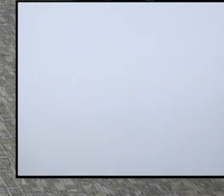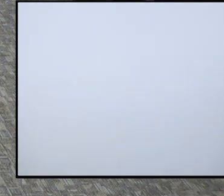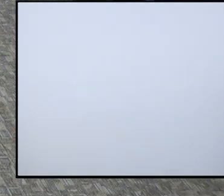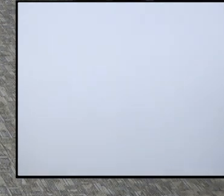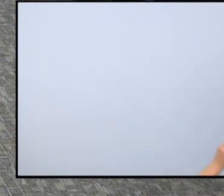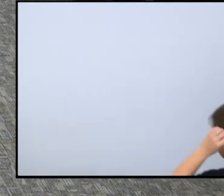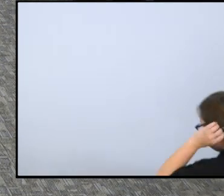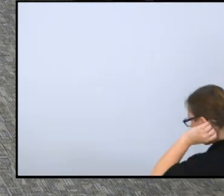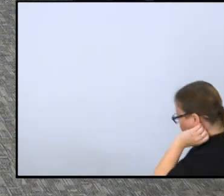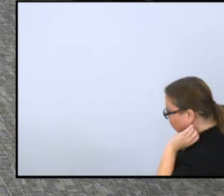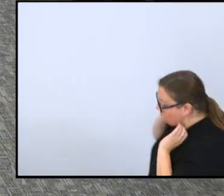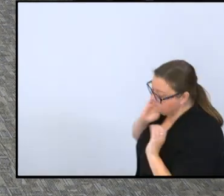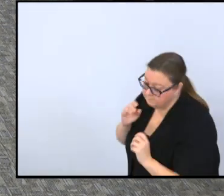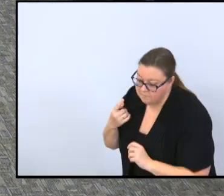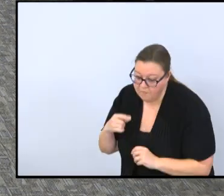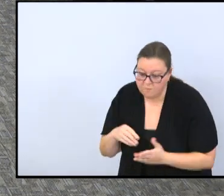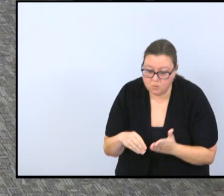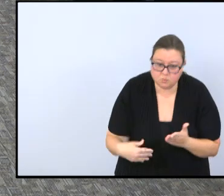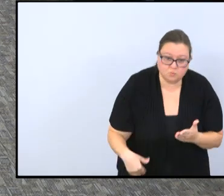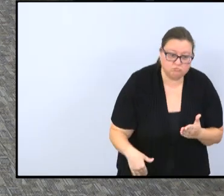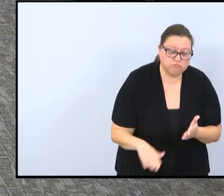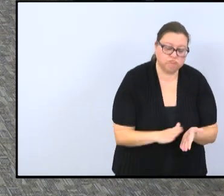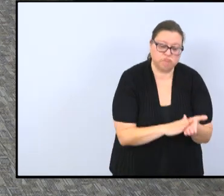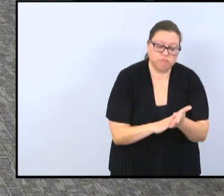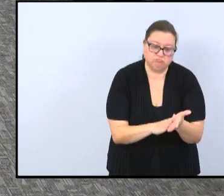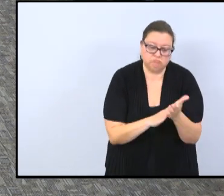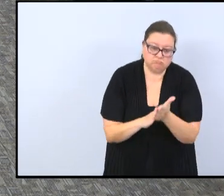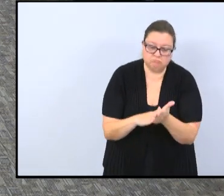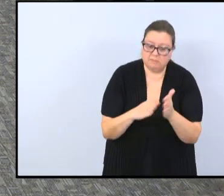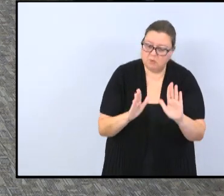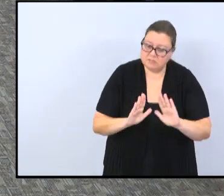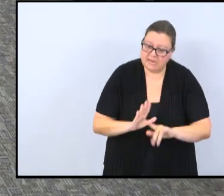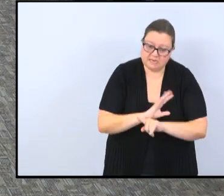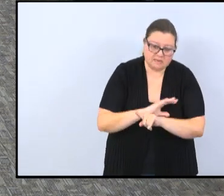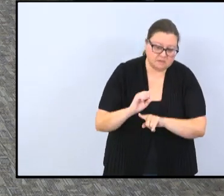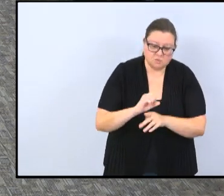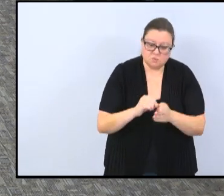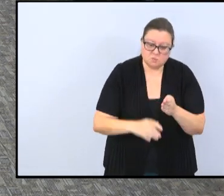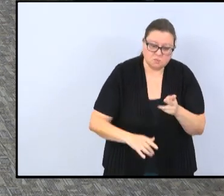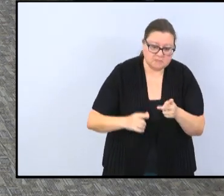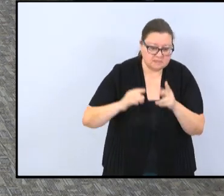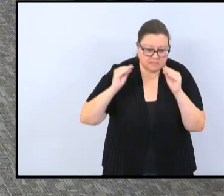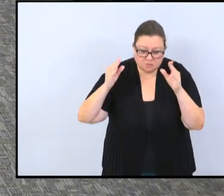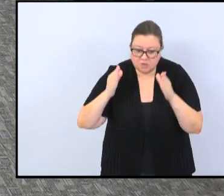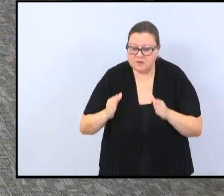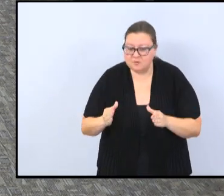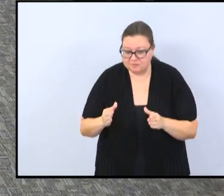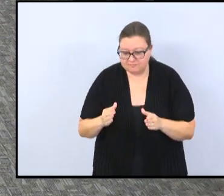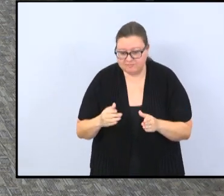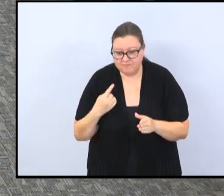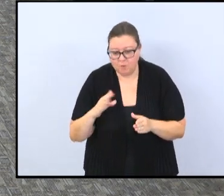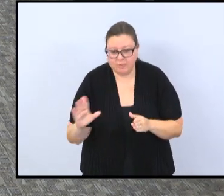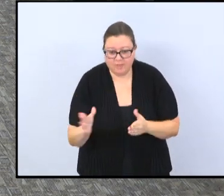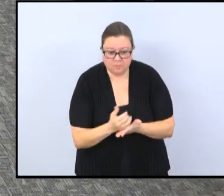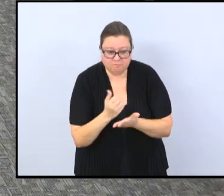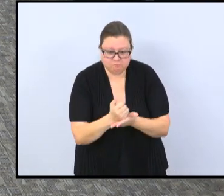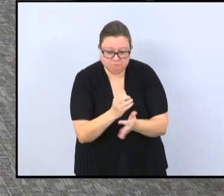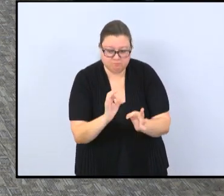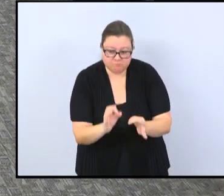And a round of applause to these outstanding students and educators who help bring their history projects to life.